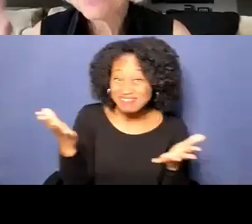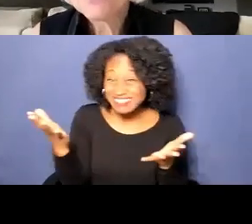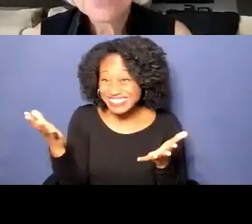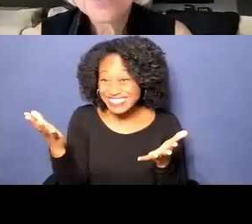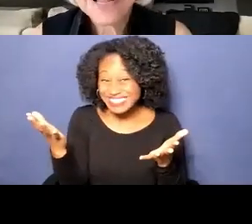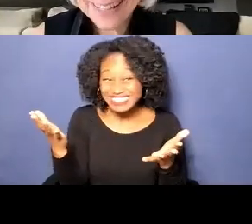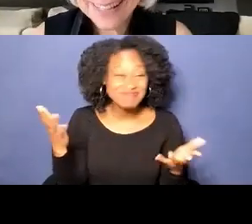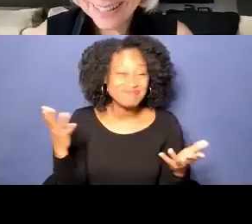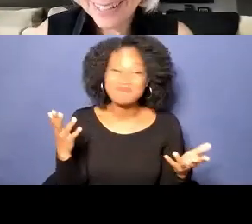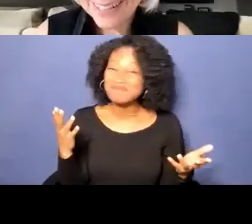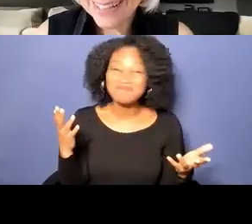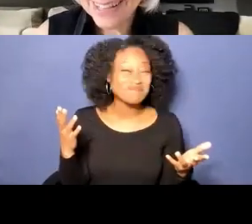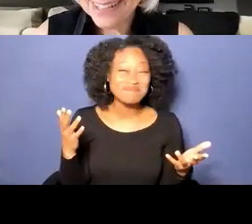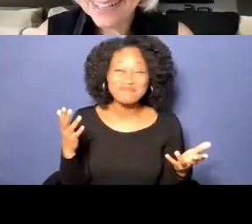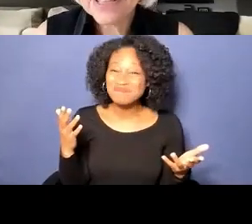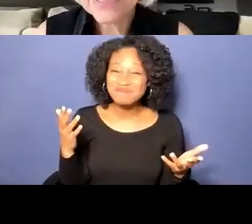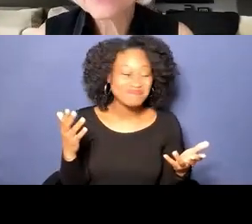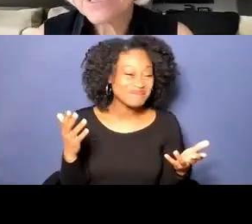No,